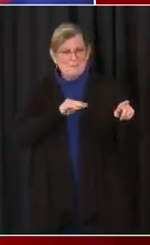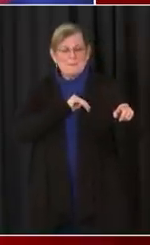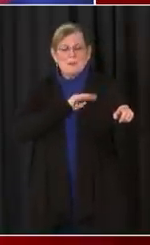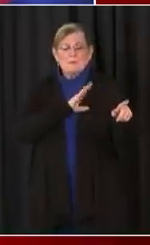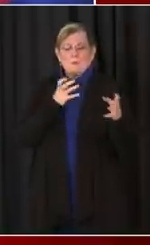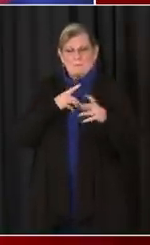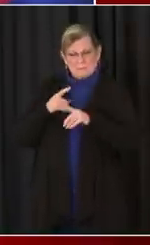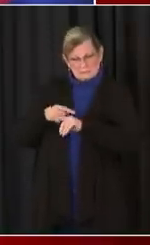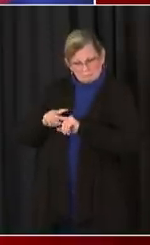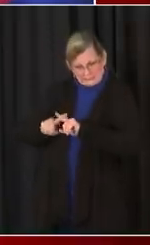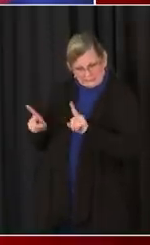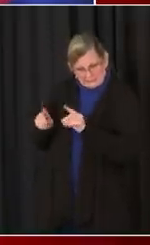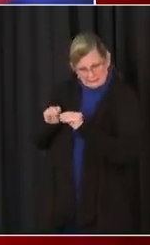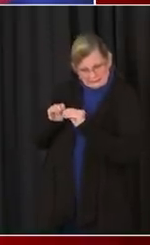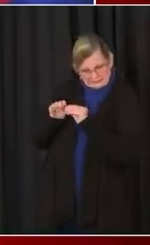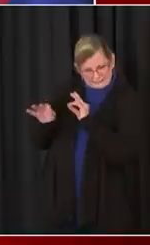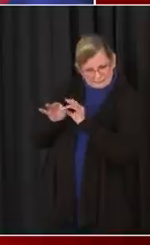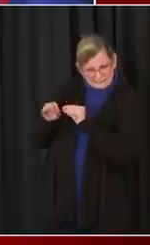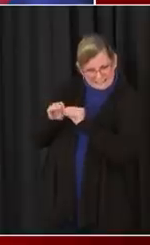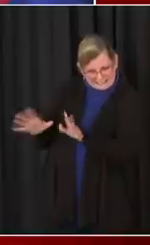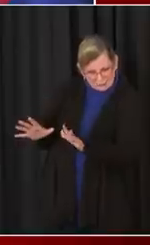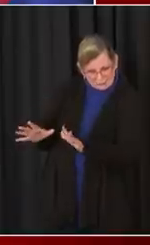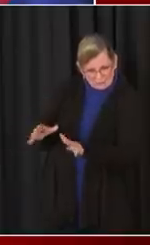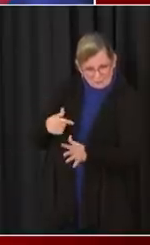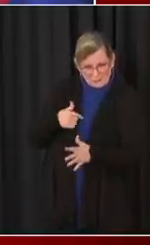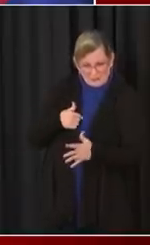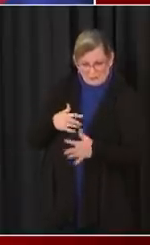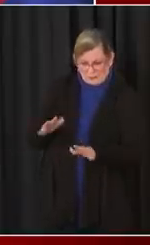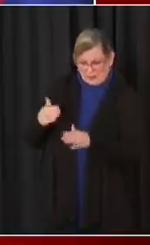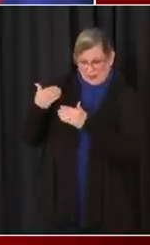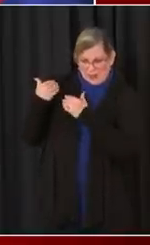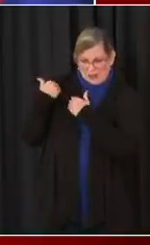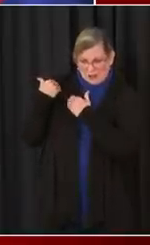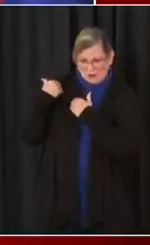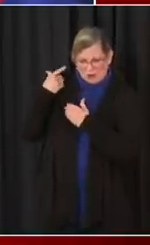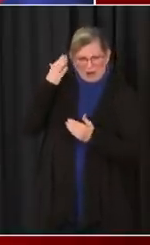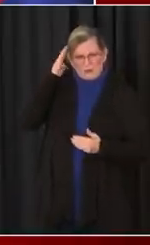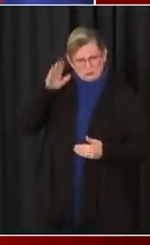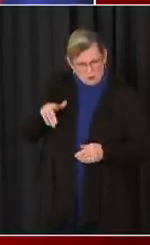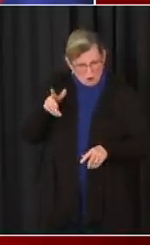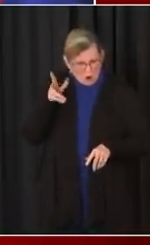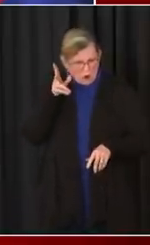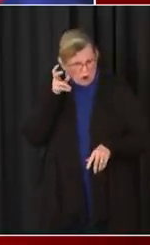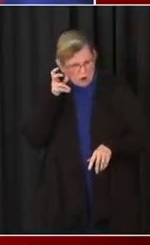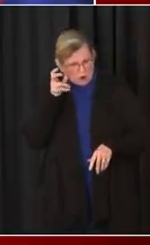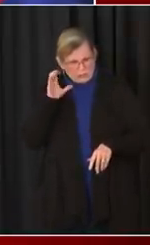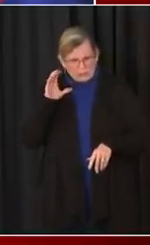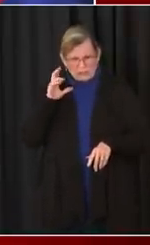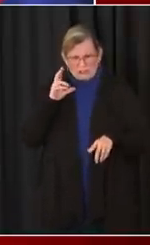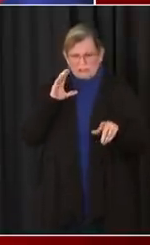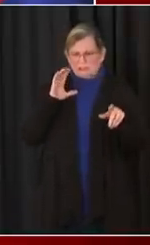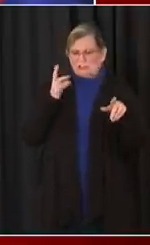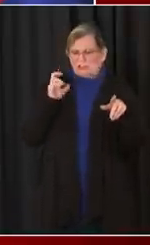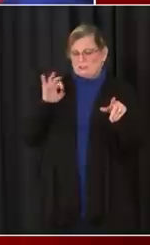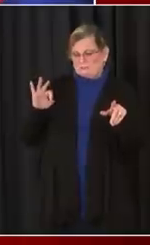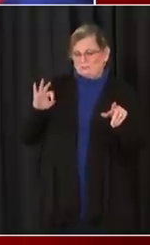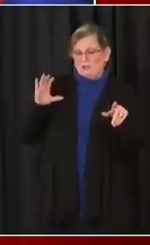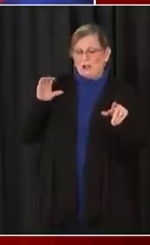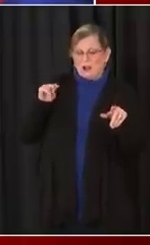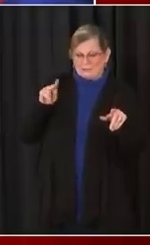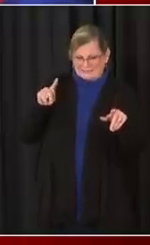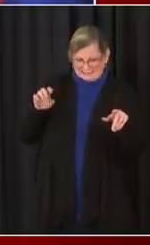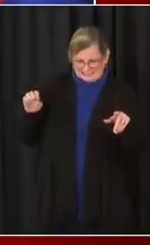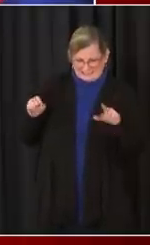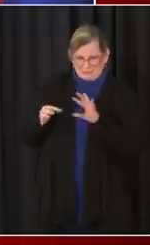be clear about what the district's responsibility is. I know that you heard Chief Conte's remarks, but let